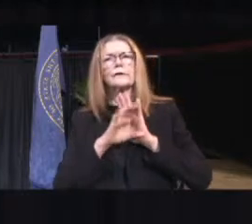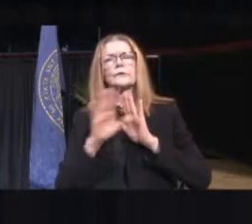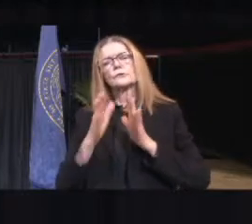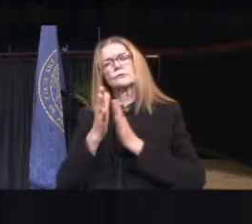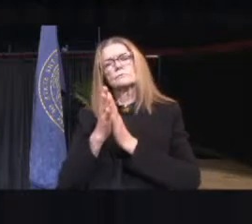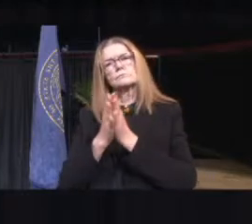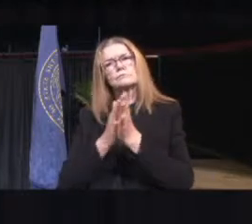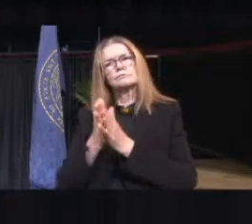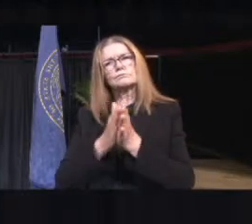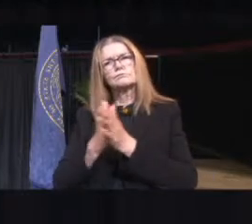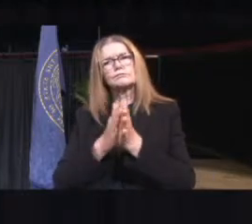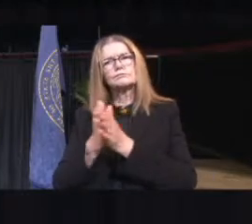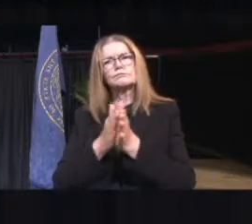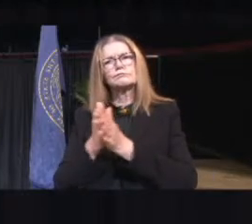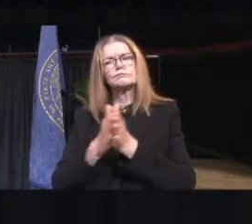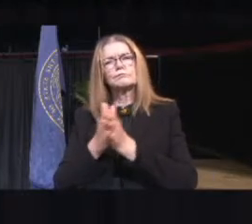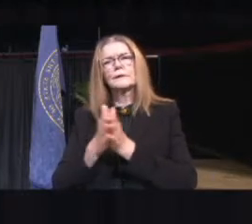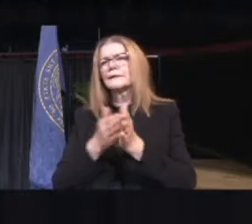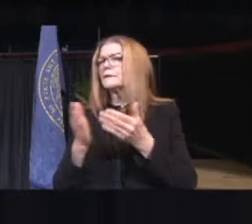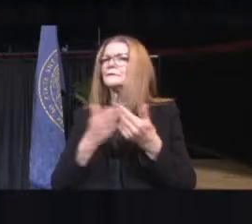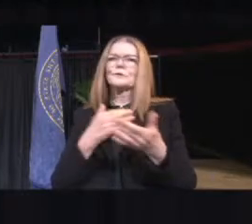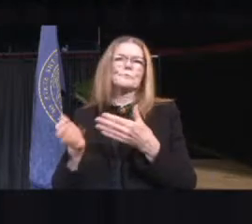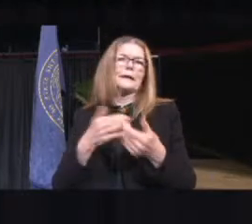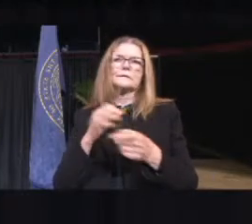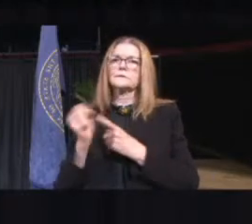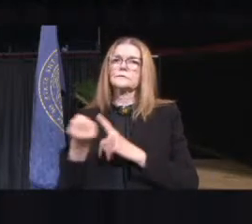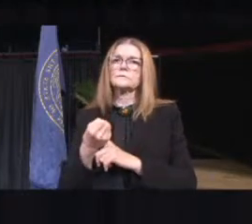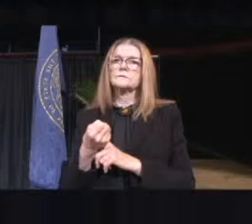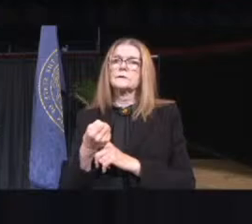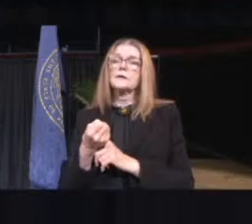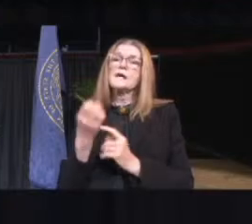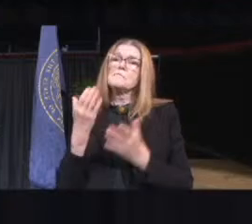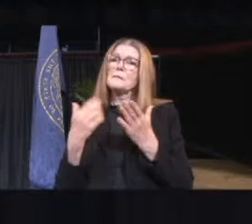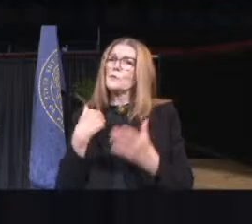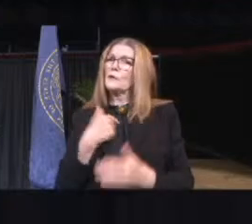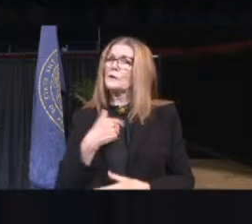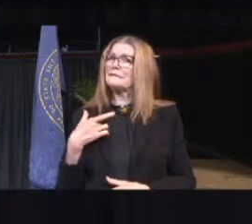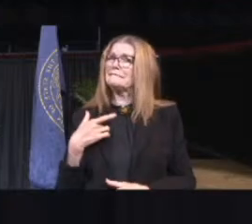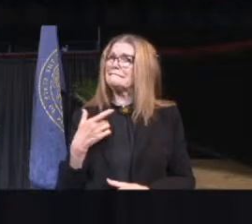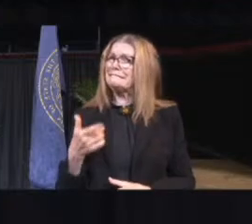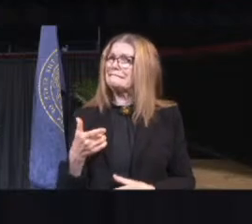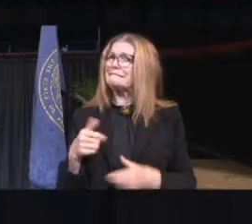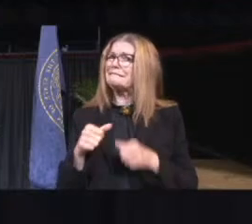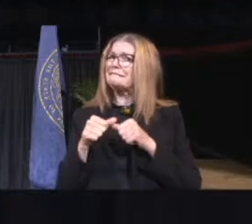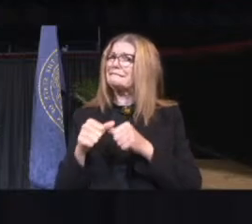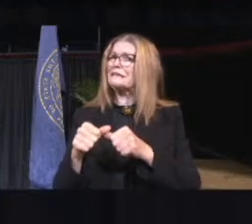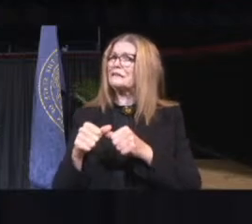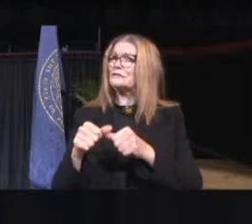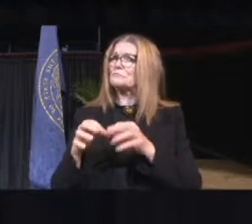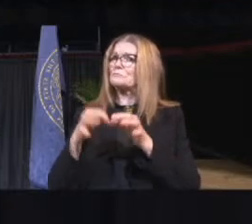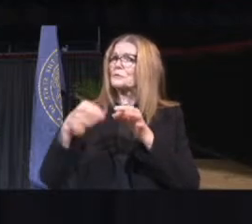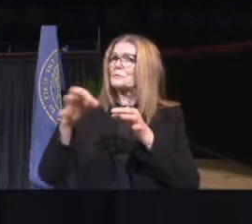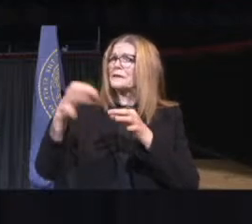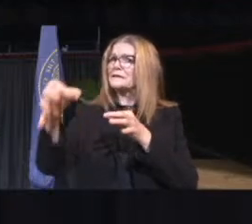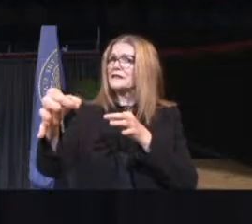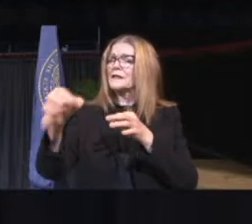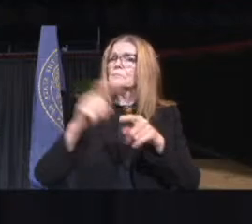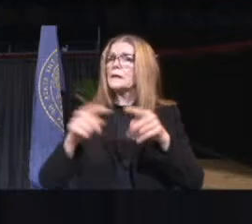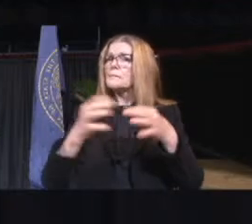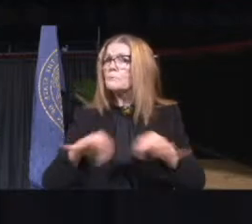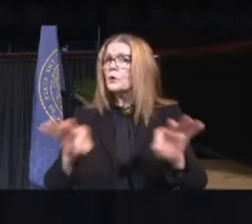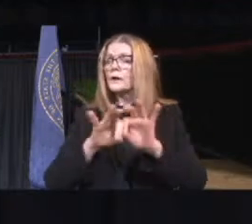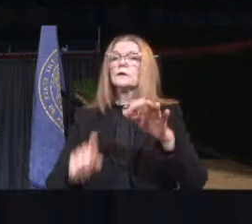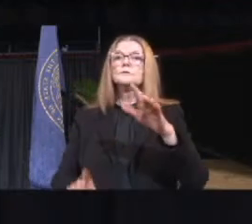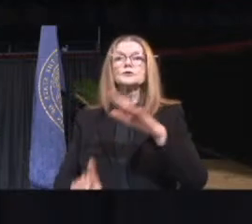situation. So while we may continue to procrastinate what comes next, remember the admirable quality of showing up to do the work